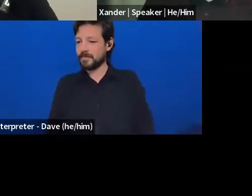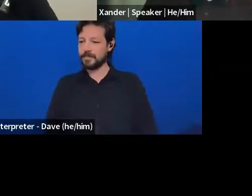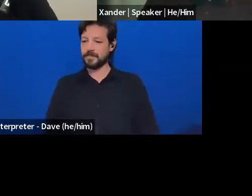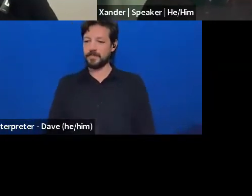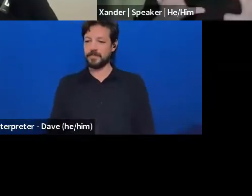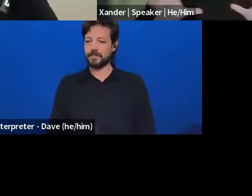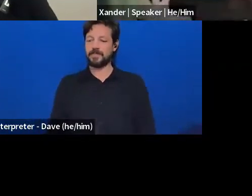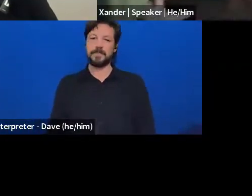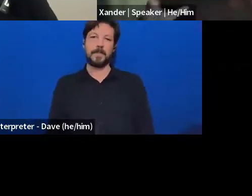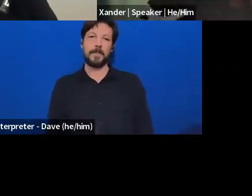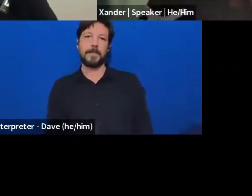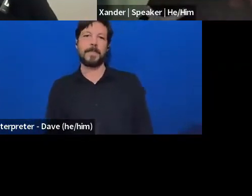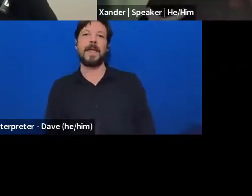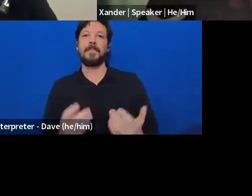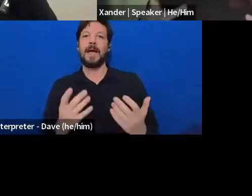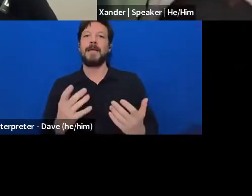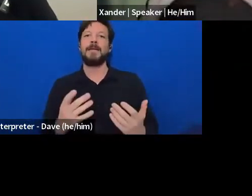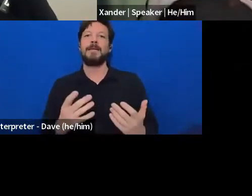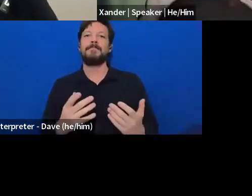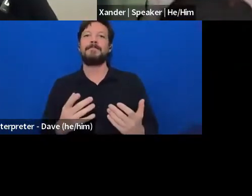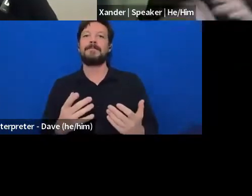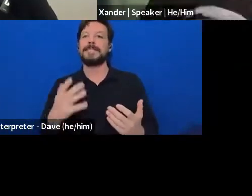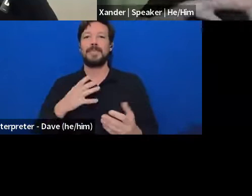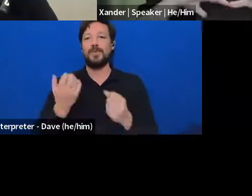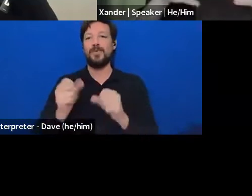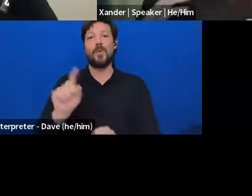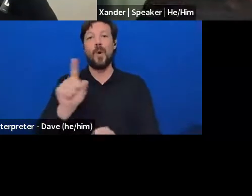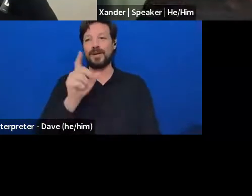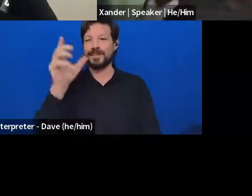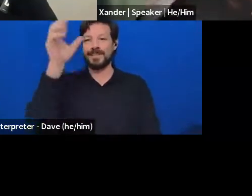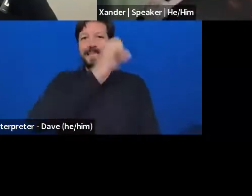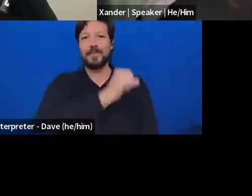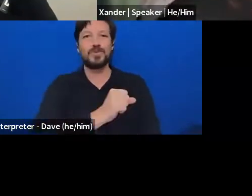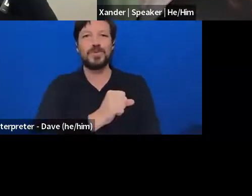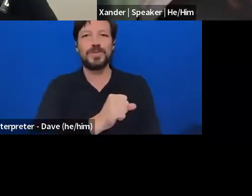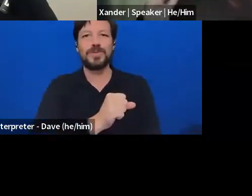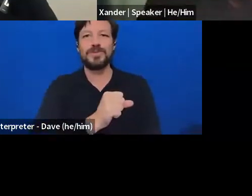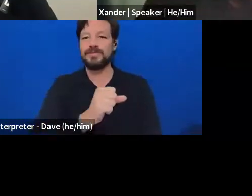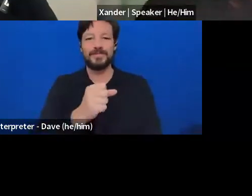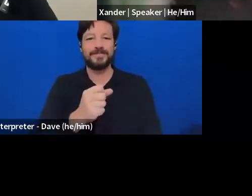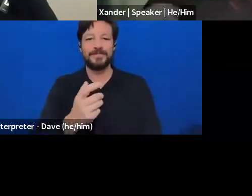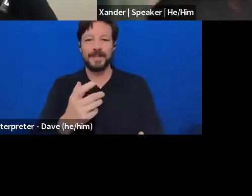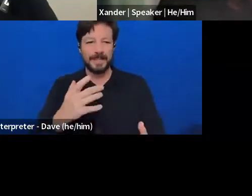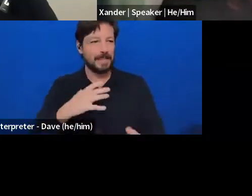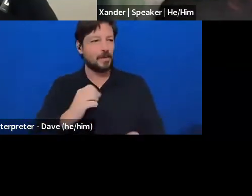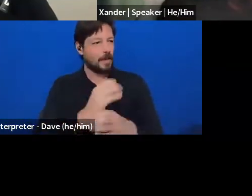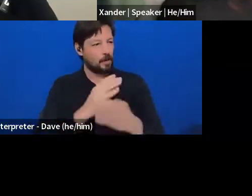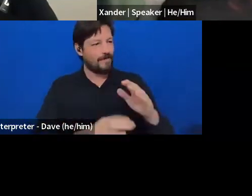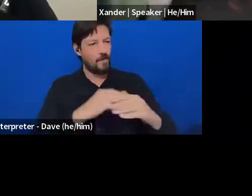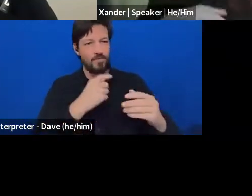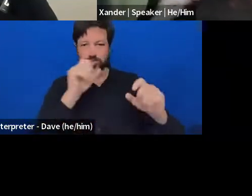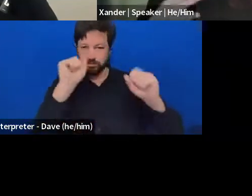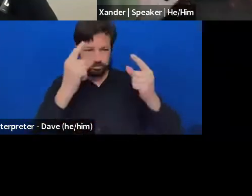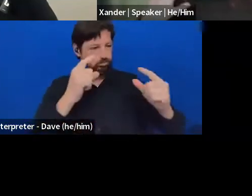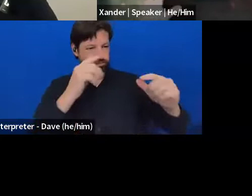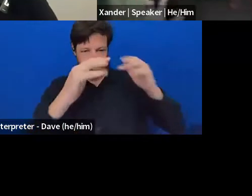not let assumptions float around and make sure everyone's on the same page. And if a friend is